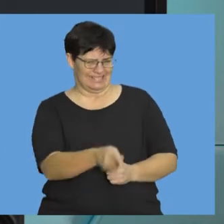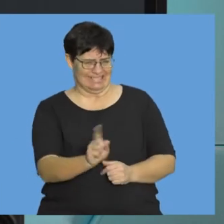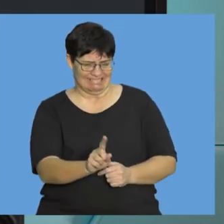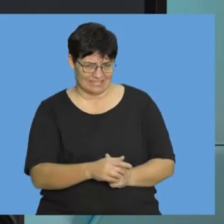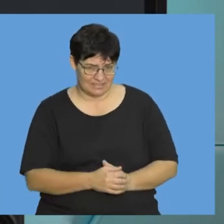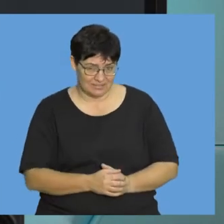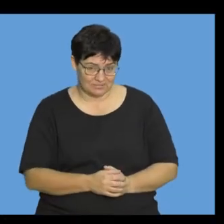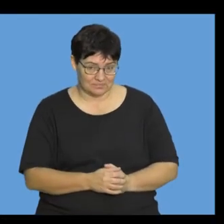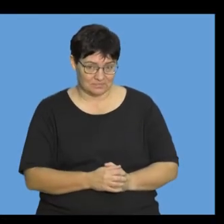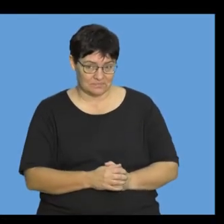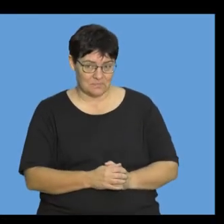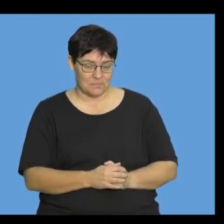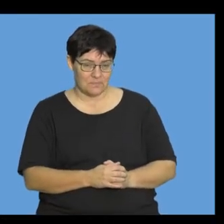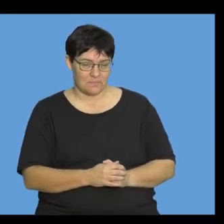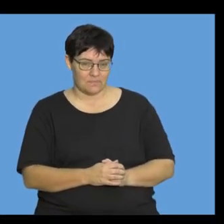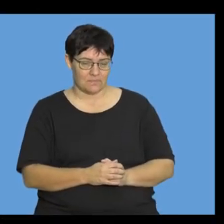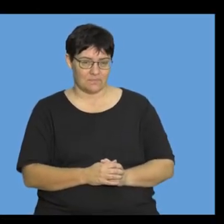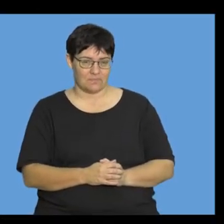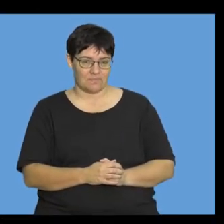definitely not what we want.